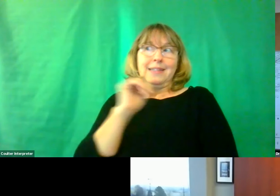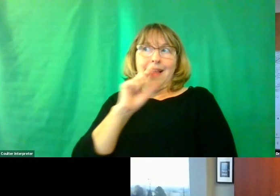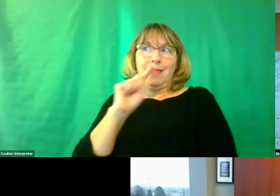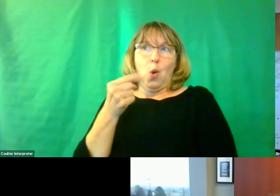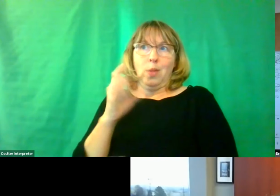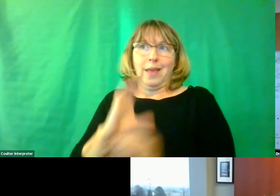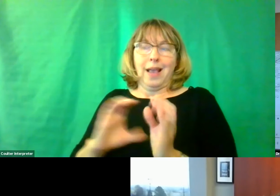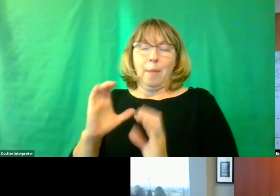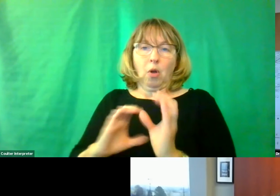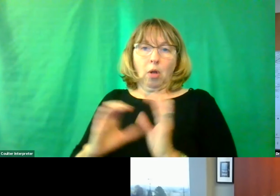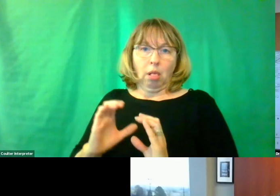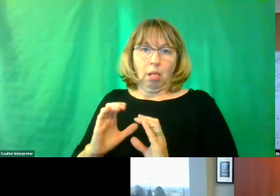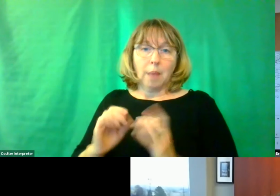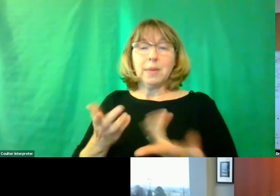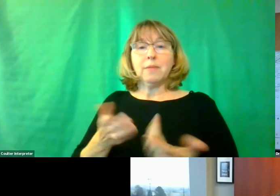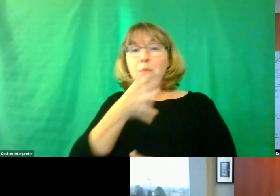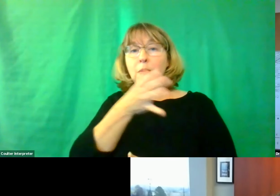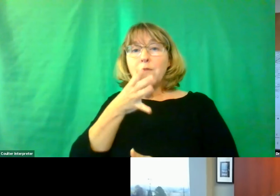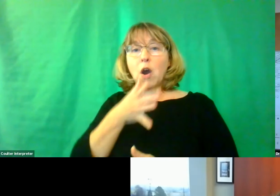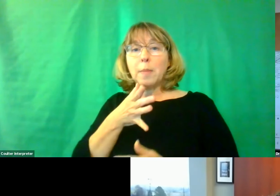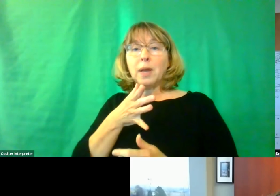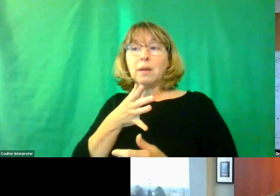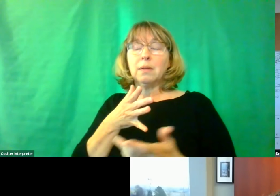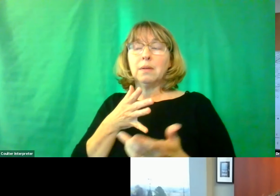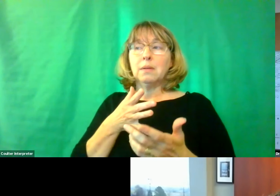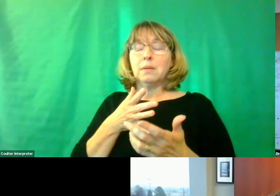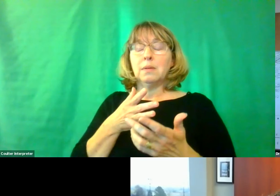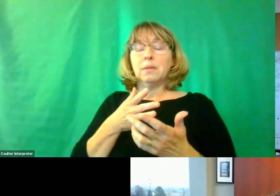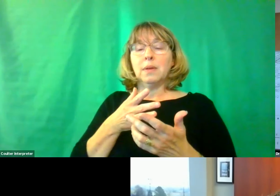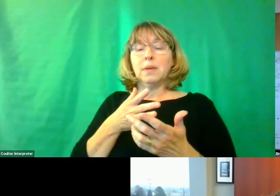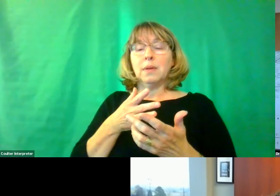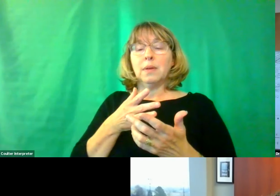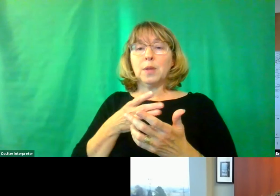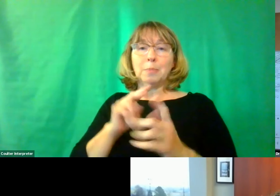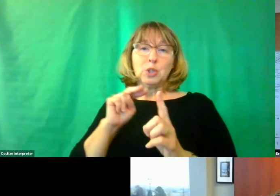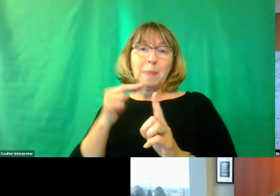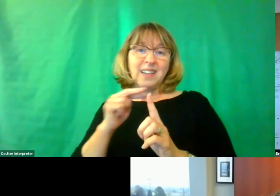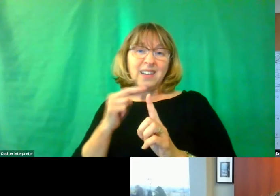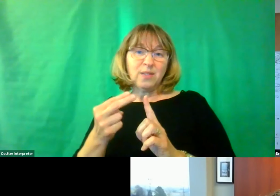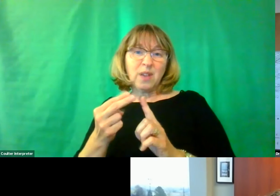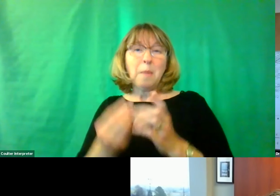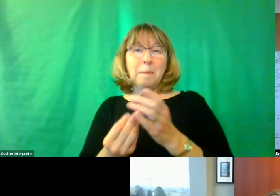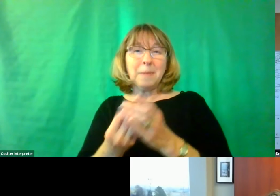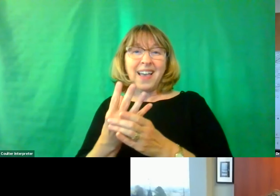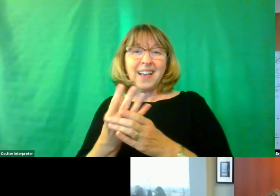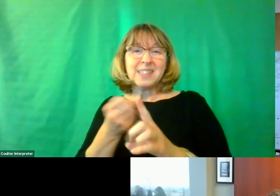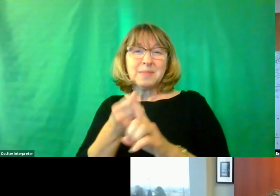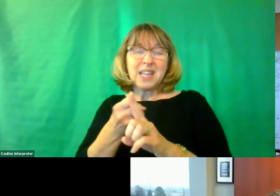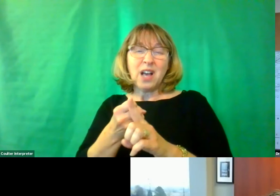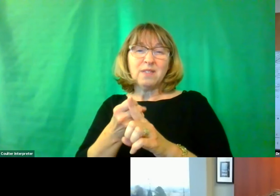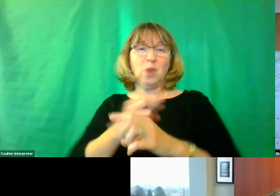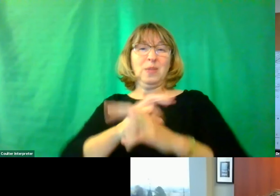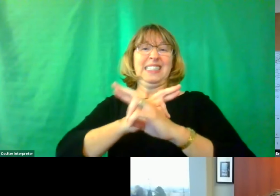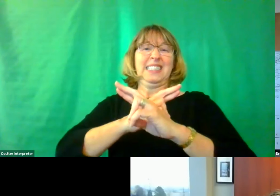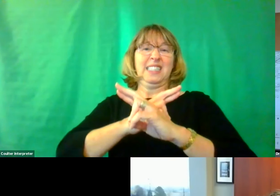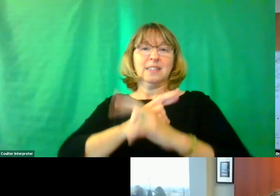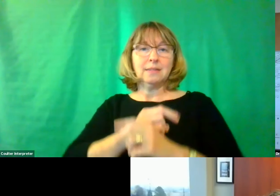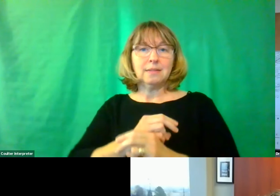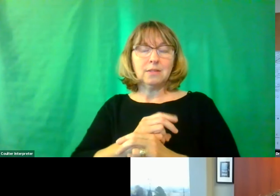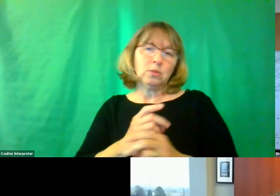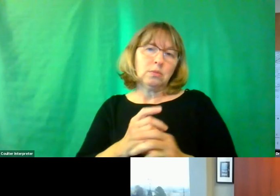Even from a farming point of view, plants are starting to develop resistance to it. But glyphosate has actions